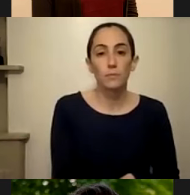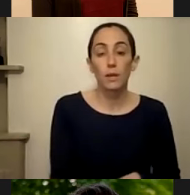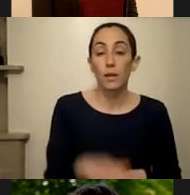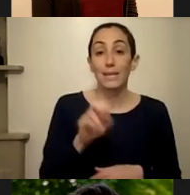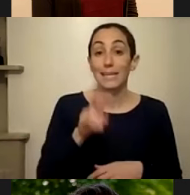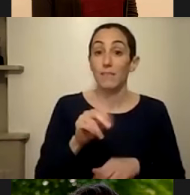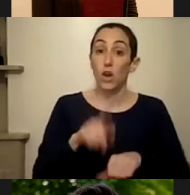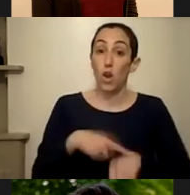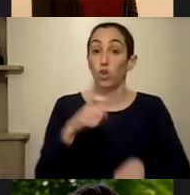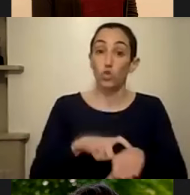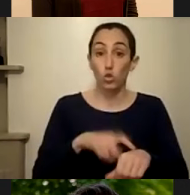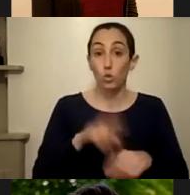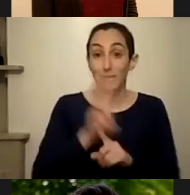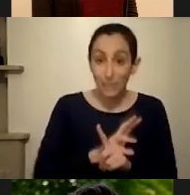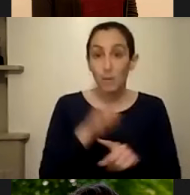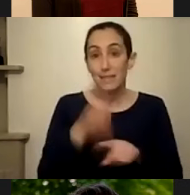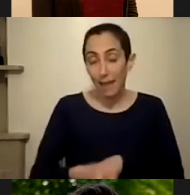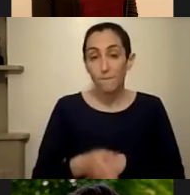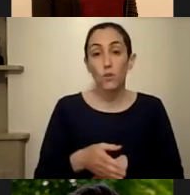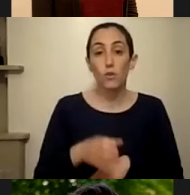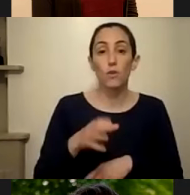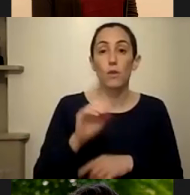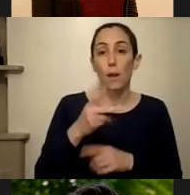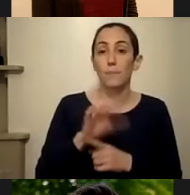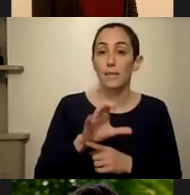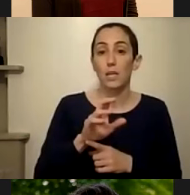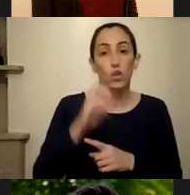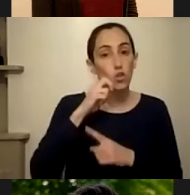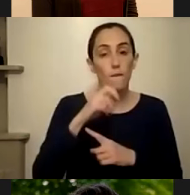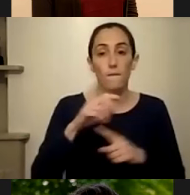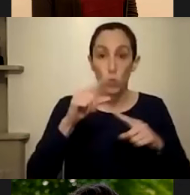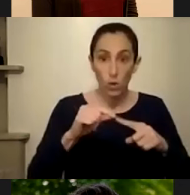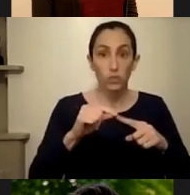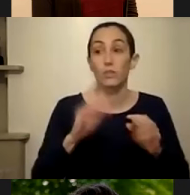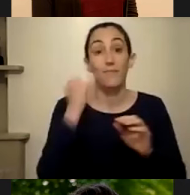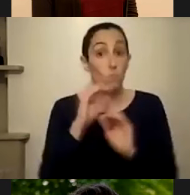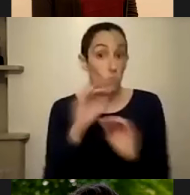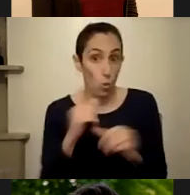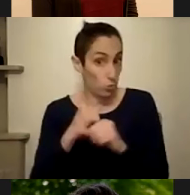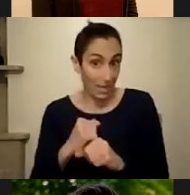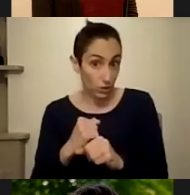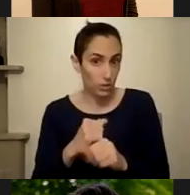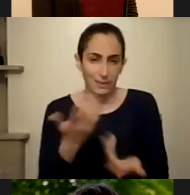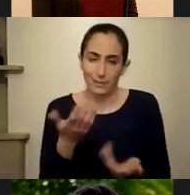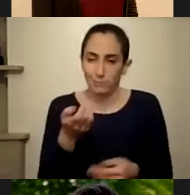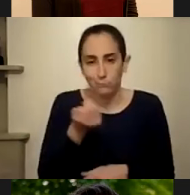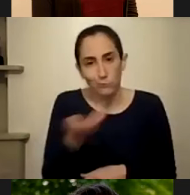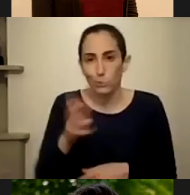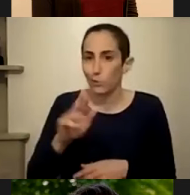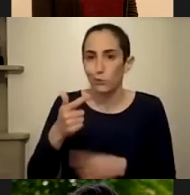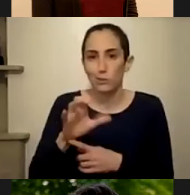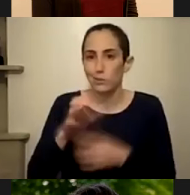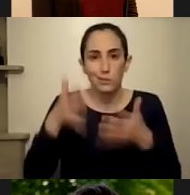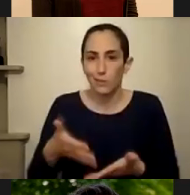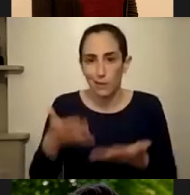you know, 6 months after optic nerve crash without protection, there's, you know, very few RGC left. But